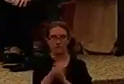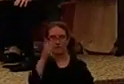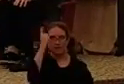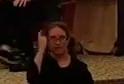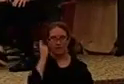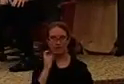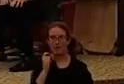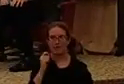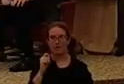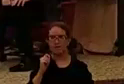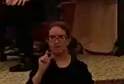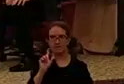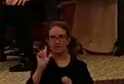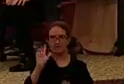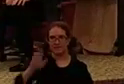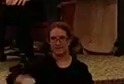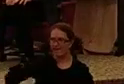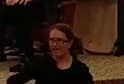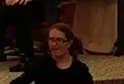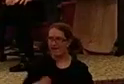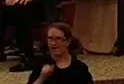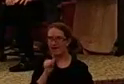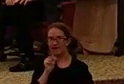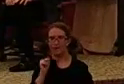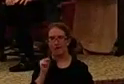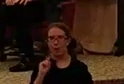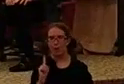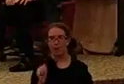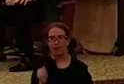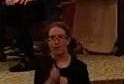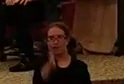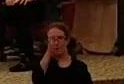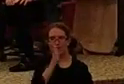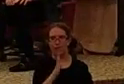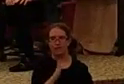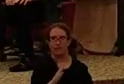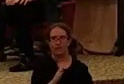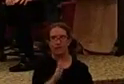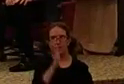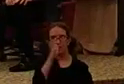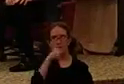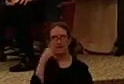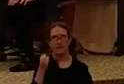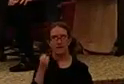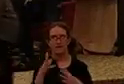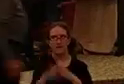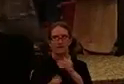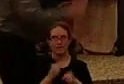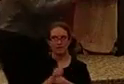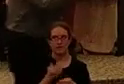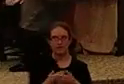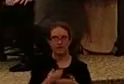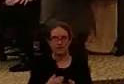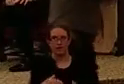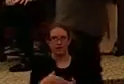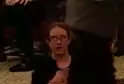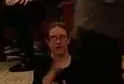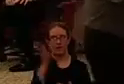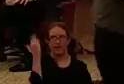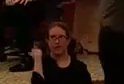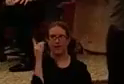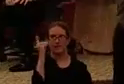because it was too late, they couldn't get anywhere with God. God had said many years before, you're letting your